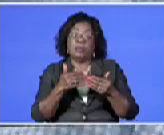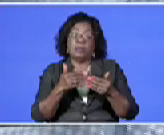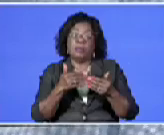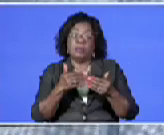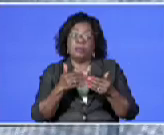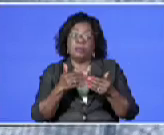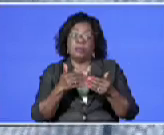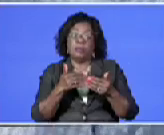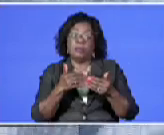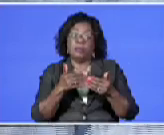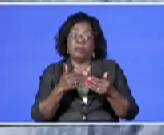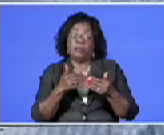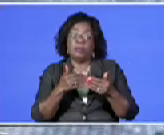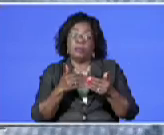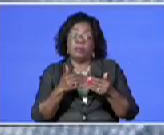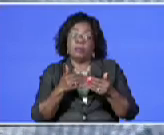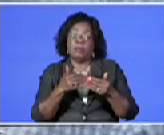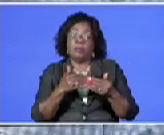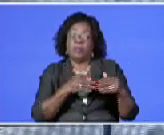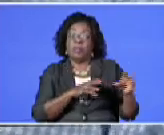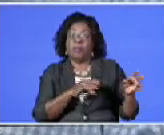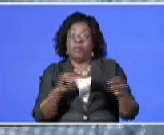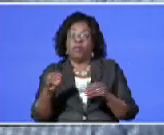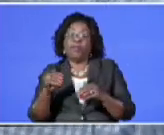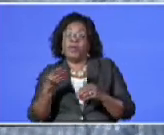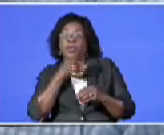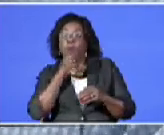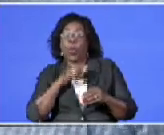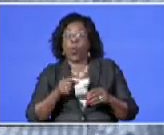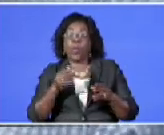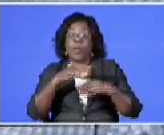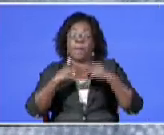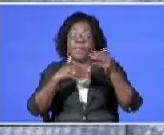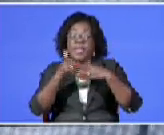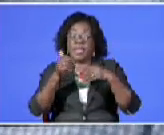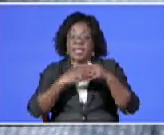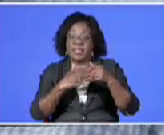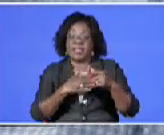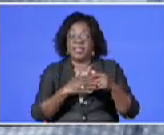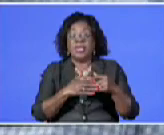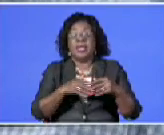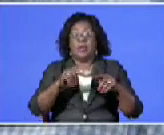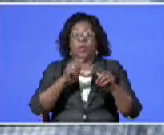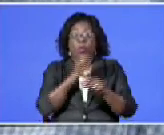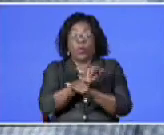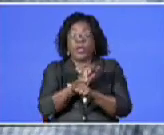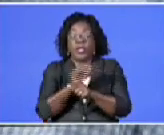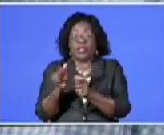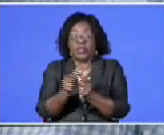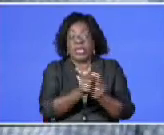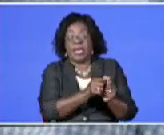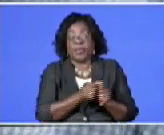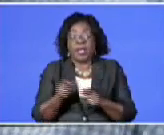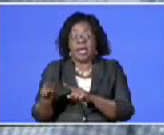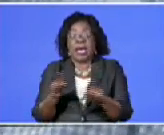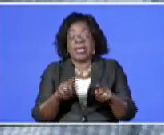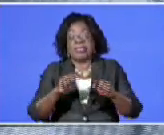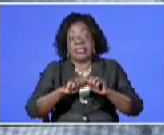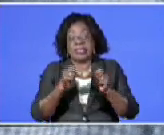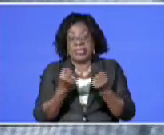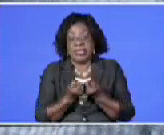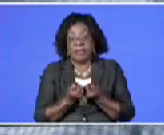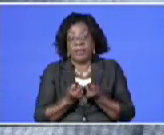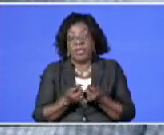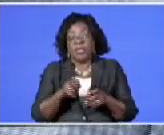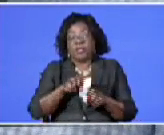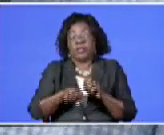suits. And by hand, they remove the asbestos, they bag it, tag it, secure it so that it can be properly disposed of. And so that's